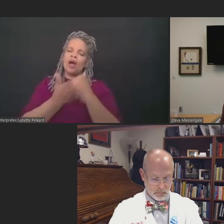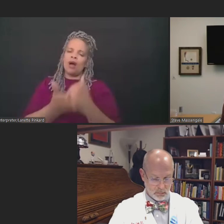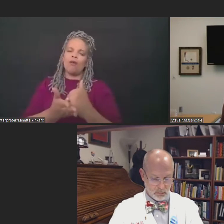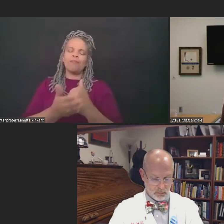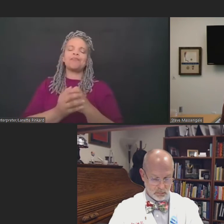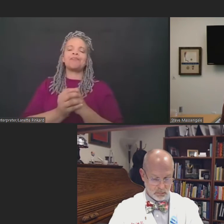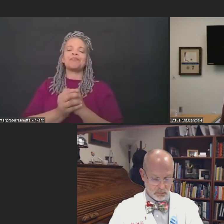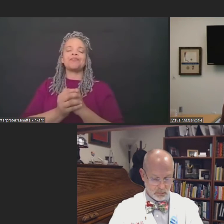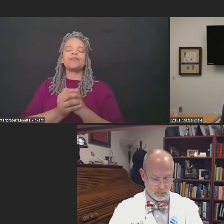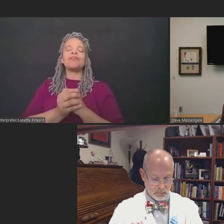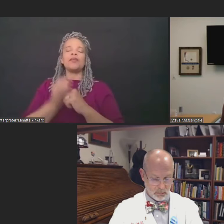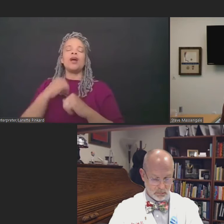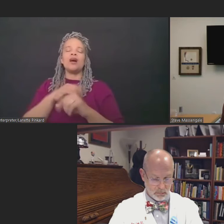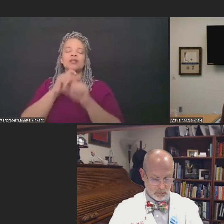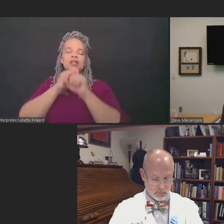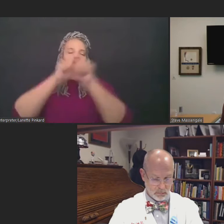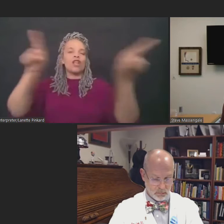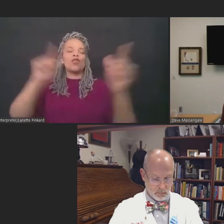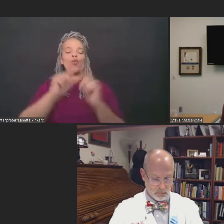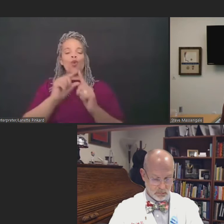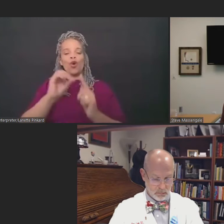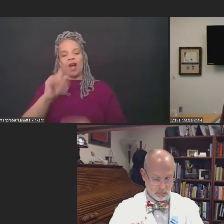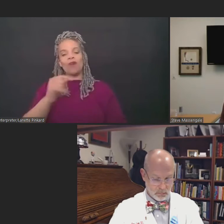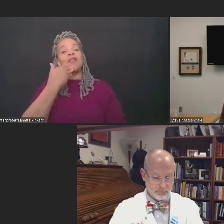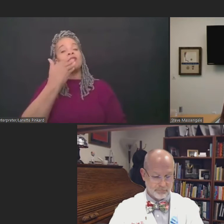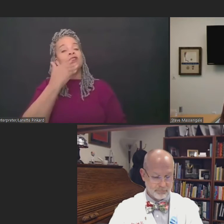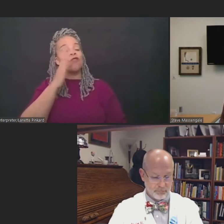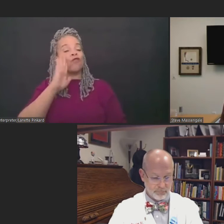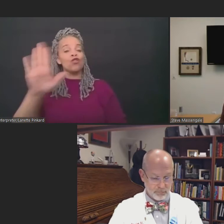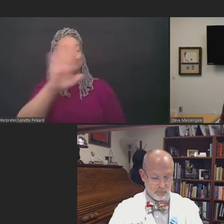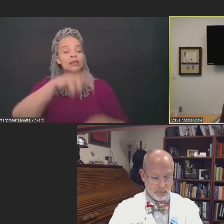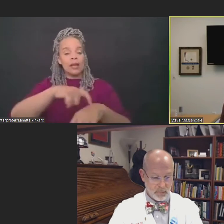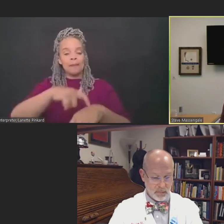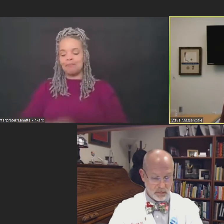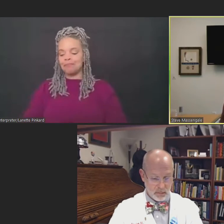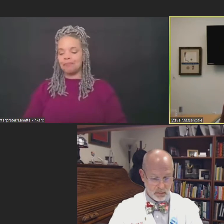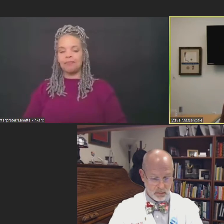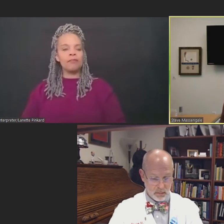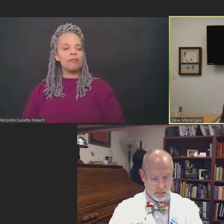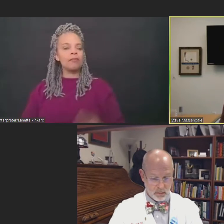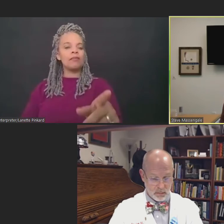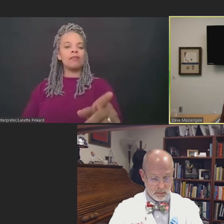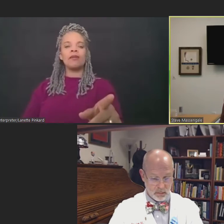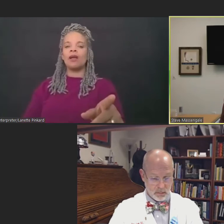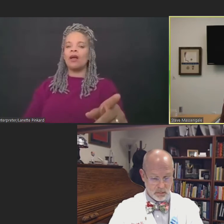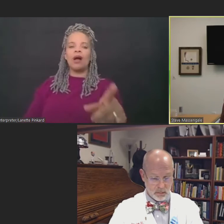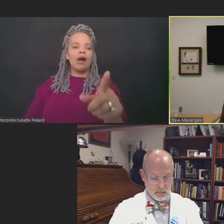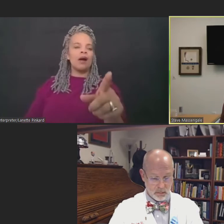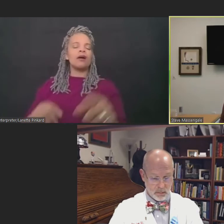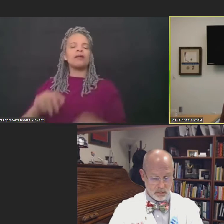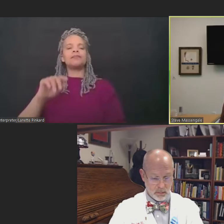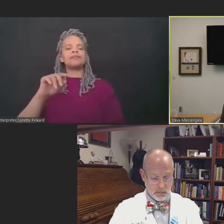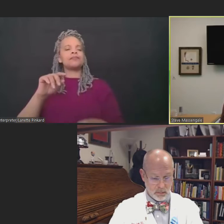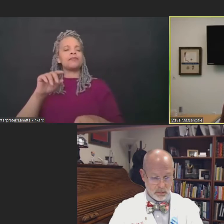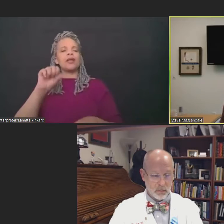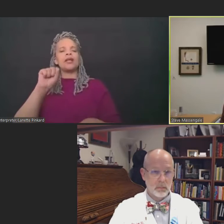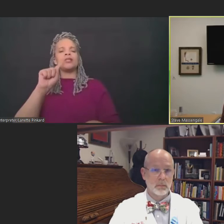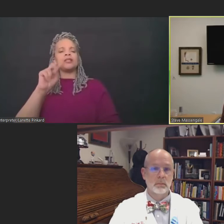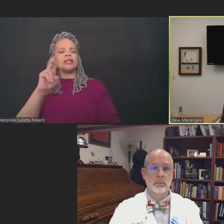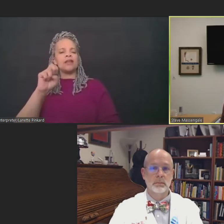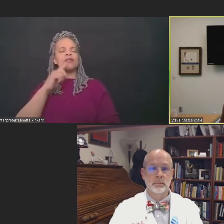us, get the word out to them. And thank y'all for y'all's time. God And bless. can I make a clarification there, Olga? We